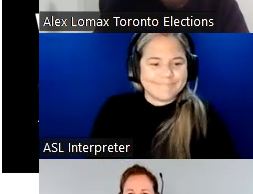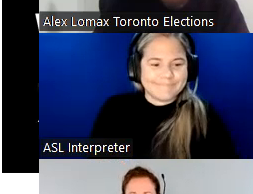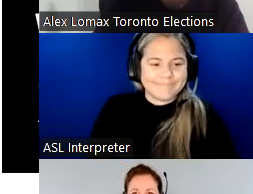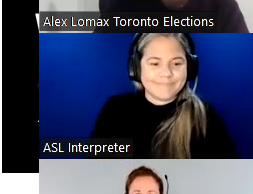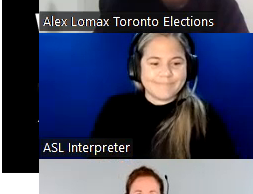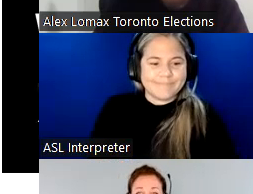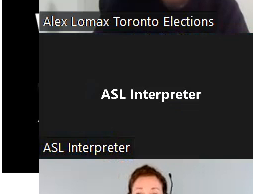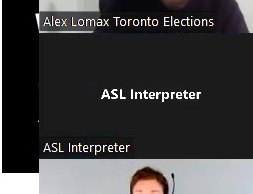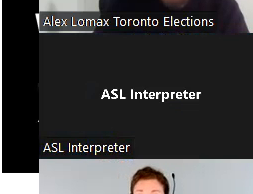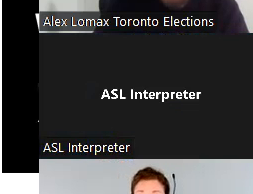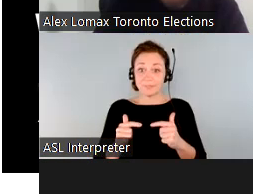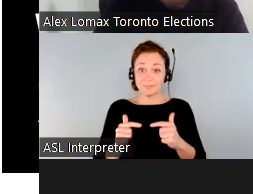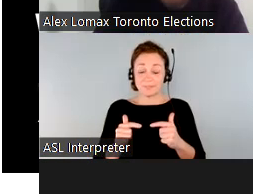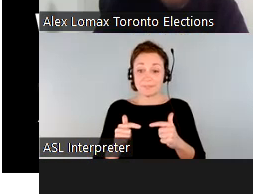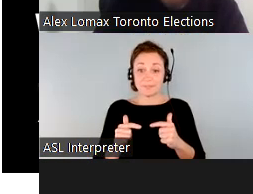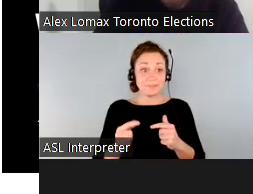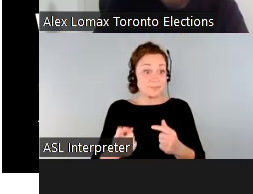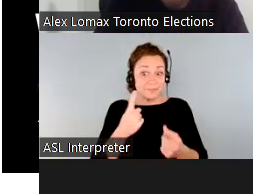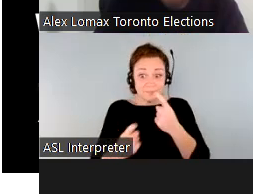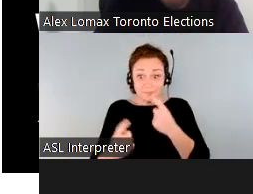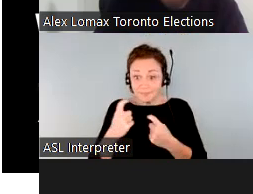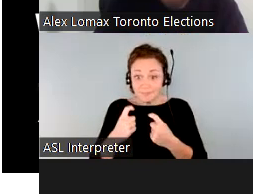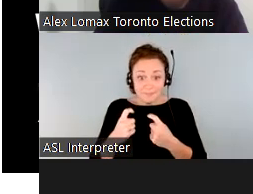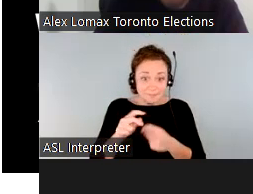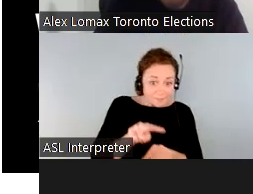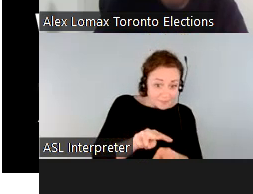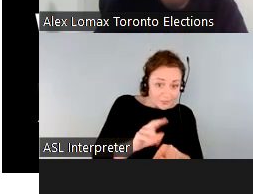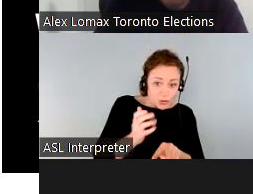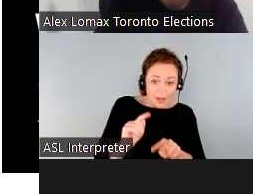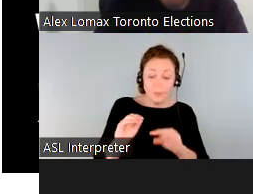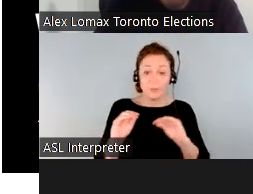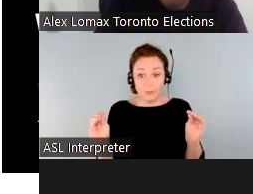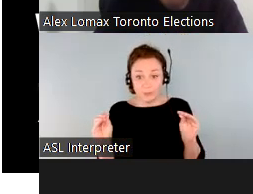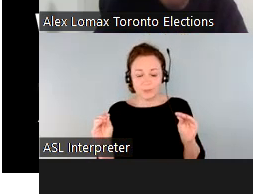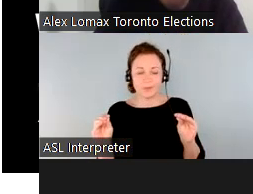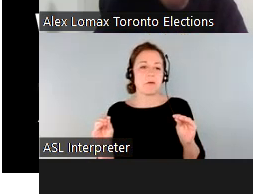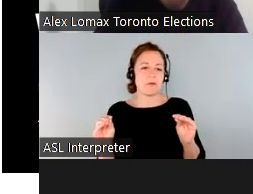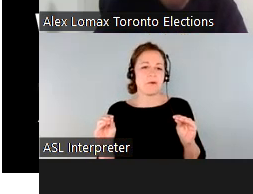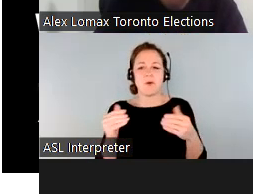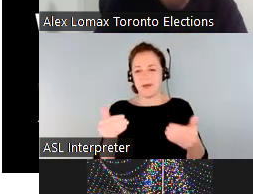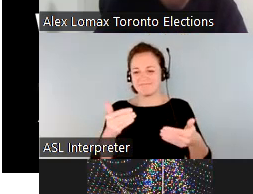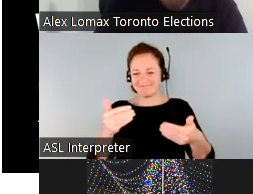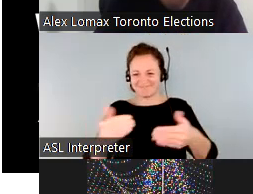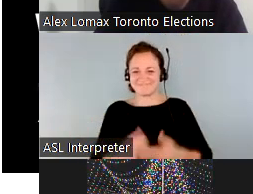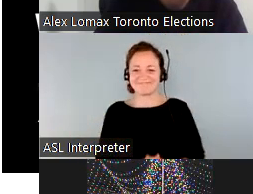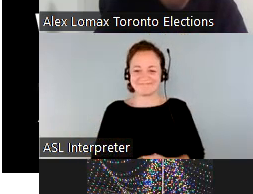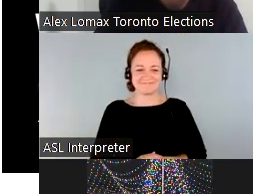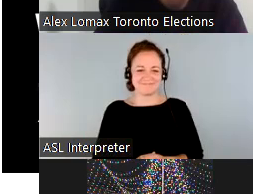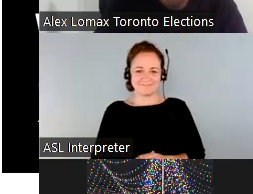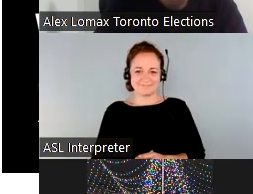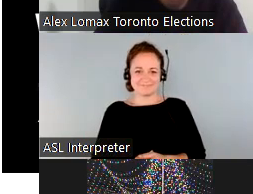Okay, it looks like we don't have any questions in the chat, so I will move on.